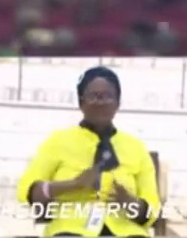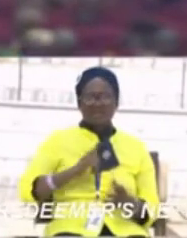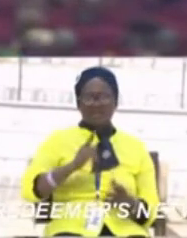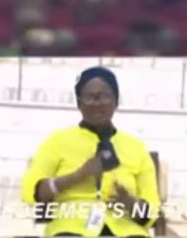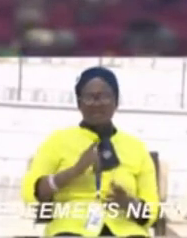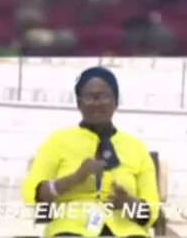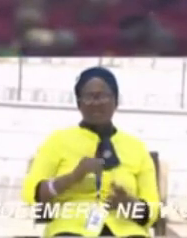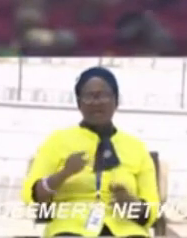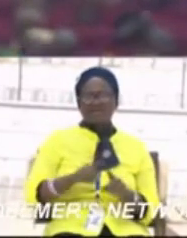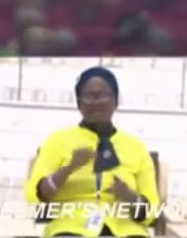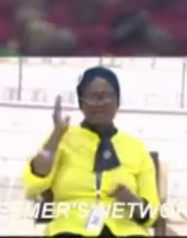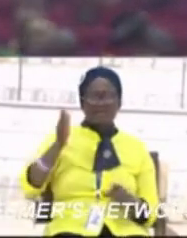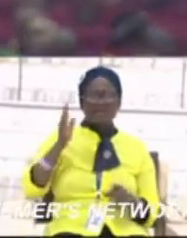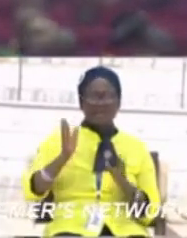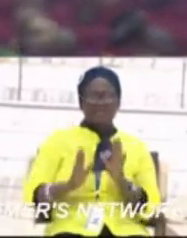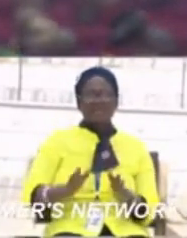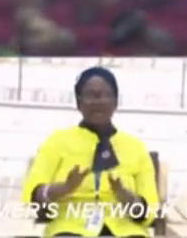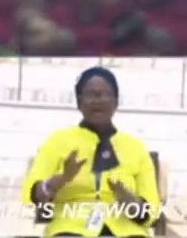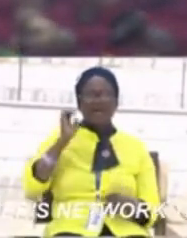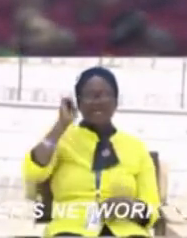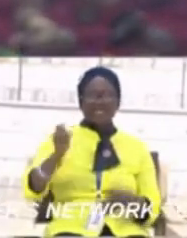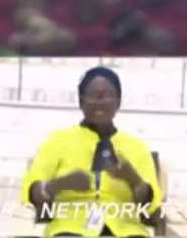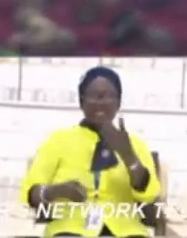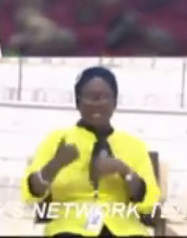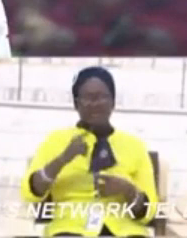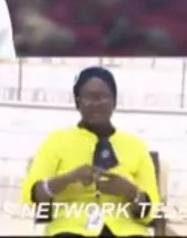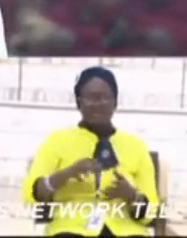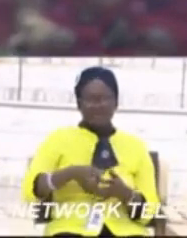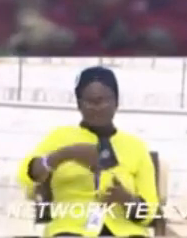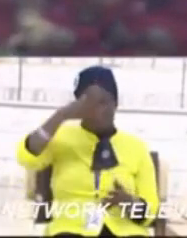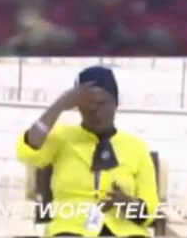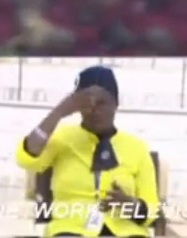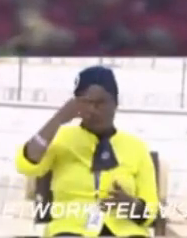He came in to study engineering.